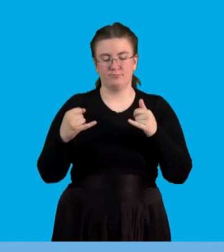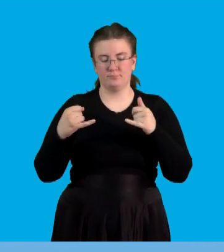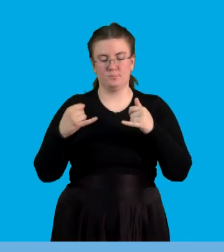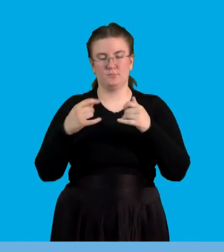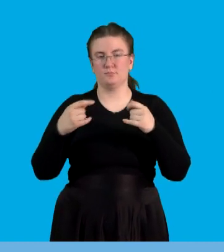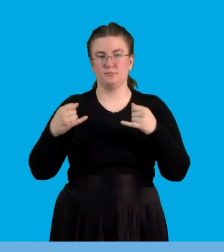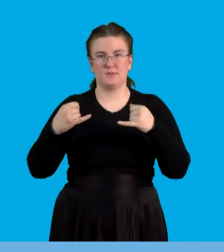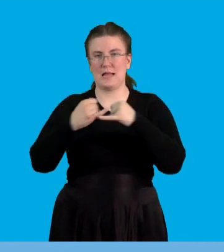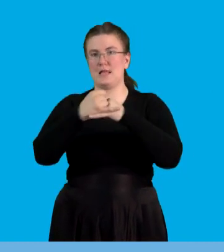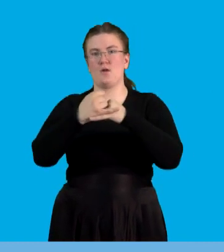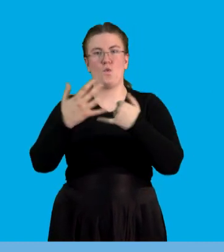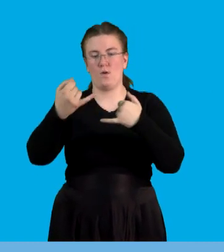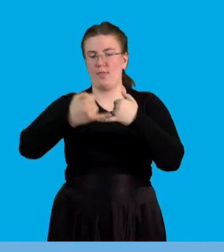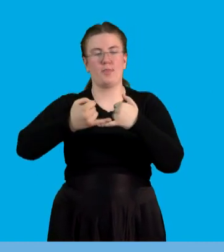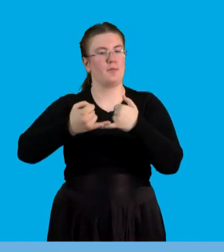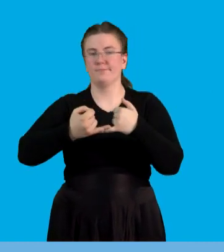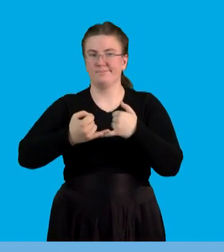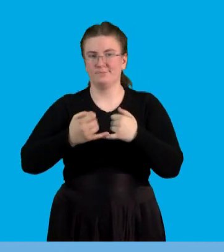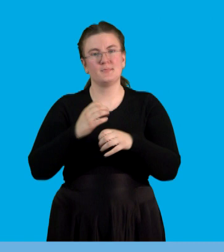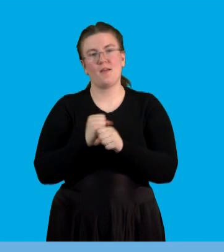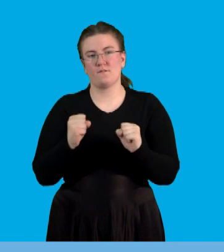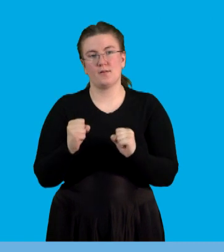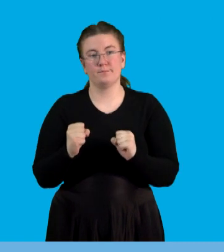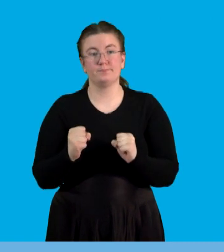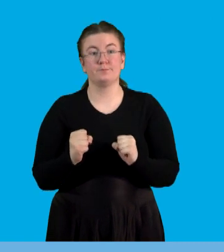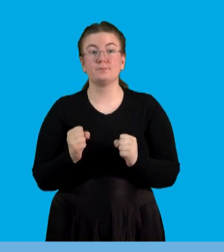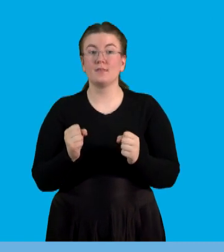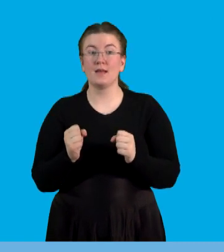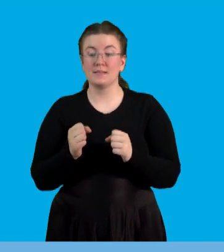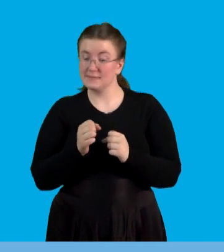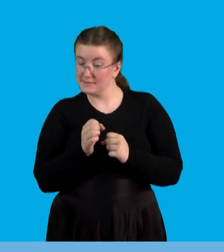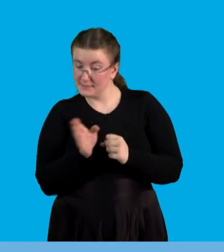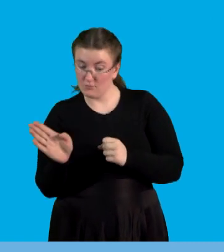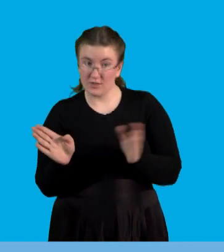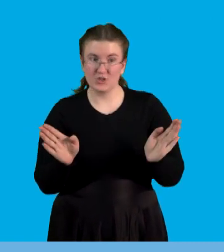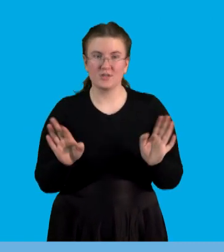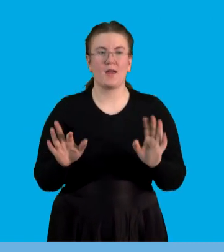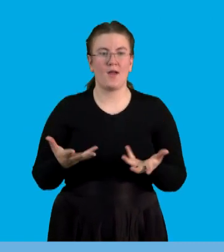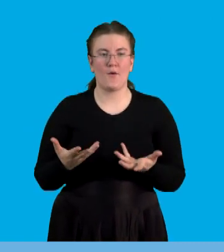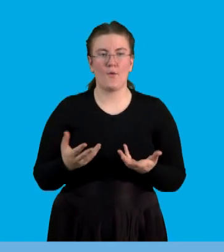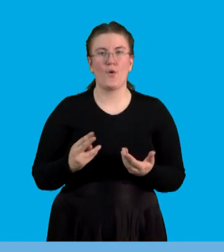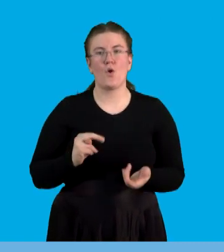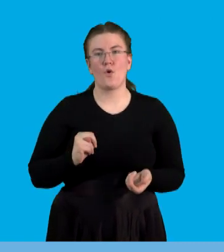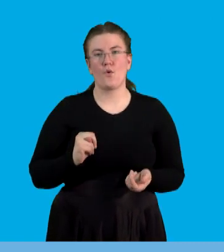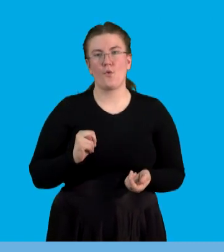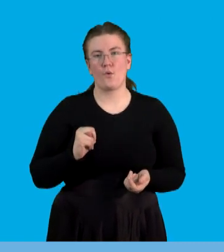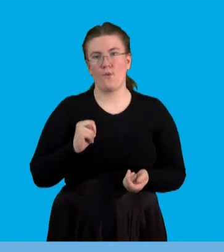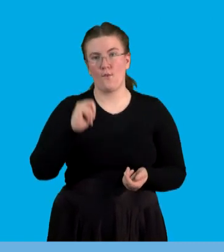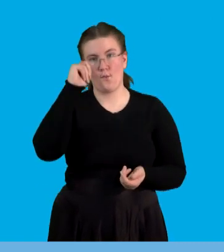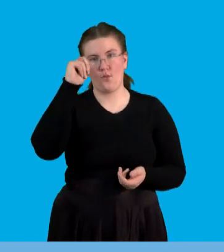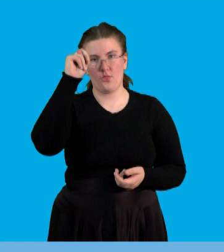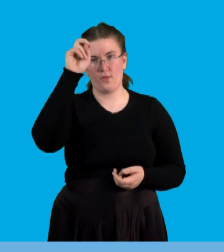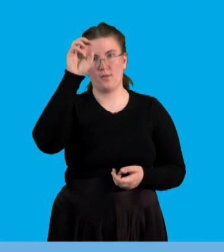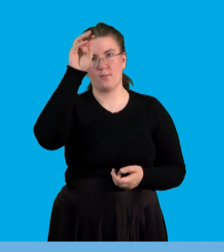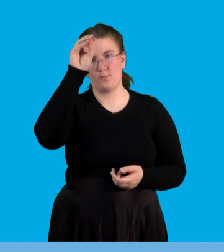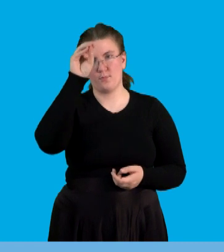each other. Now, the direction of the field lines is from north to south. As we can see, the field lines are always